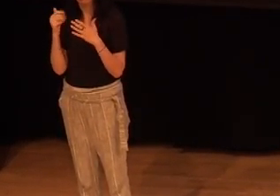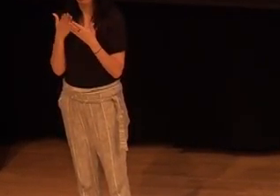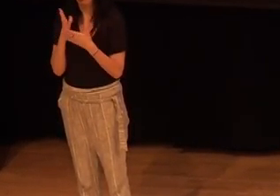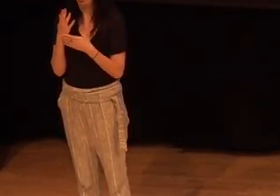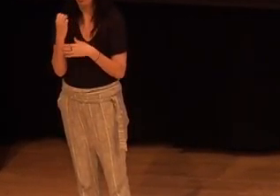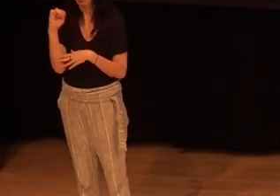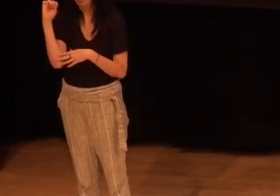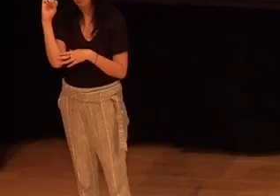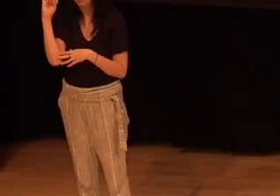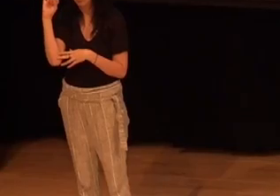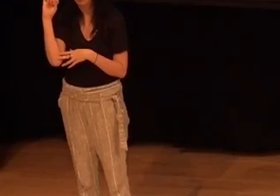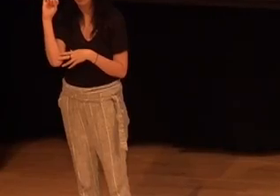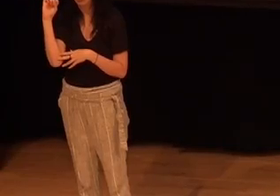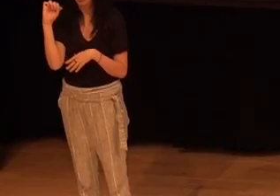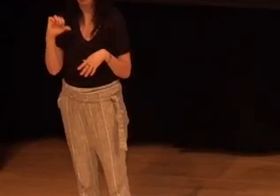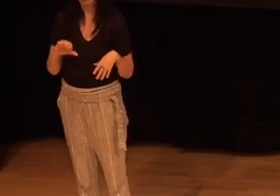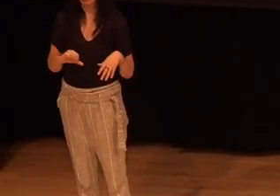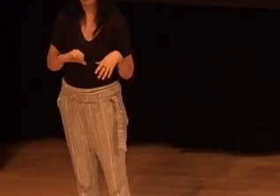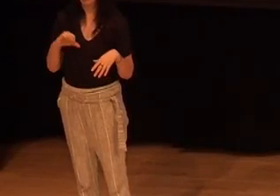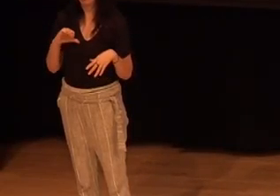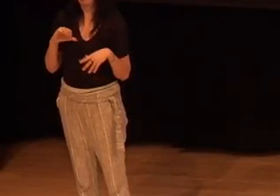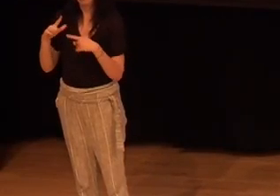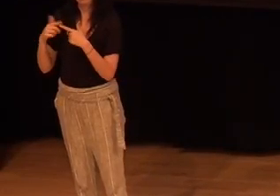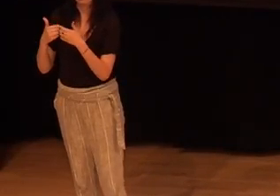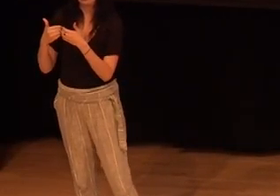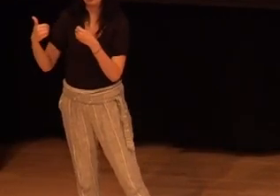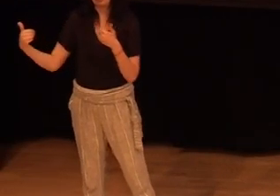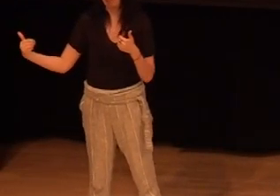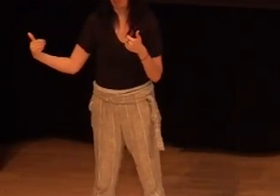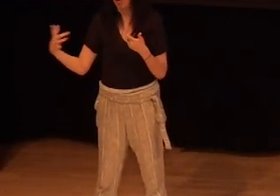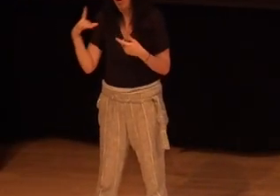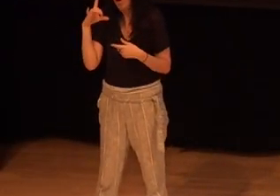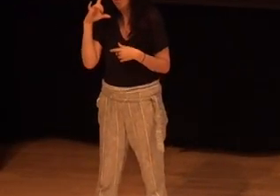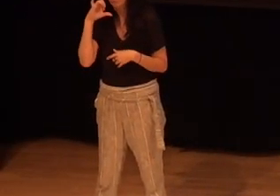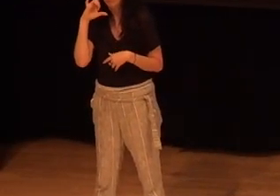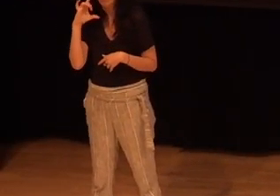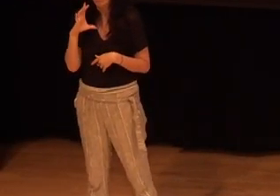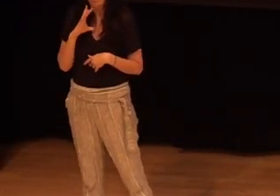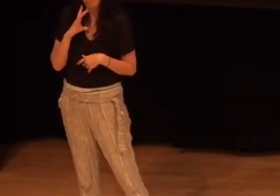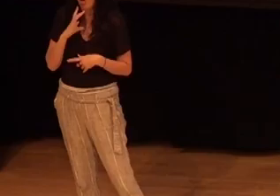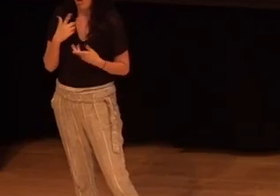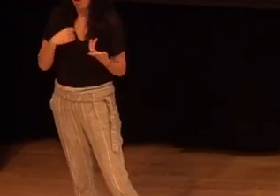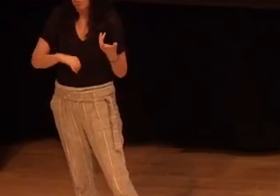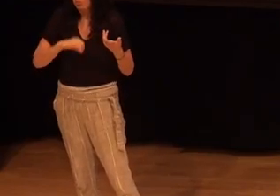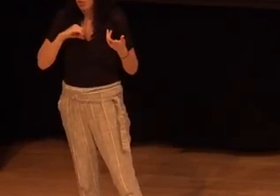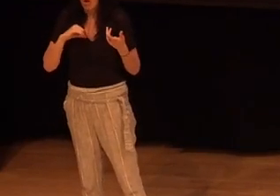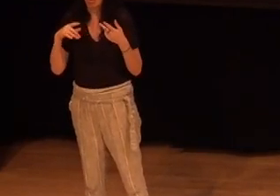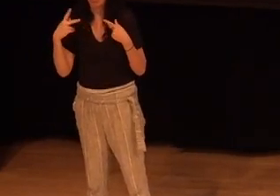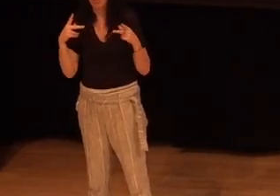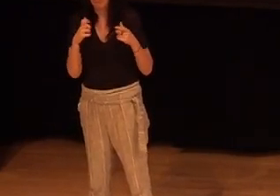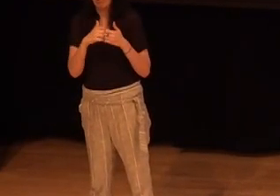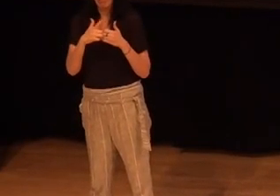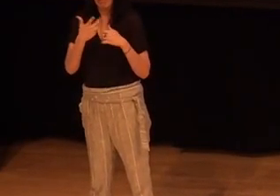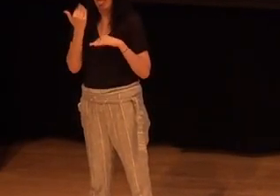movement. Pride is a deflection from that. I'm not saying we shouldn't have a disability pride parade. Let's go out. I had a great time last year. Got a